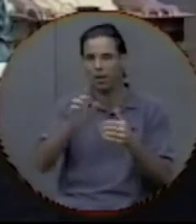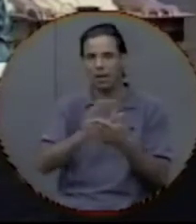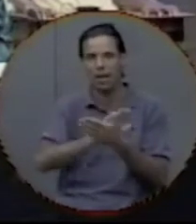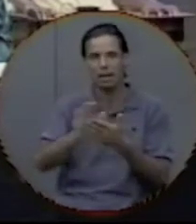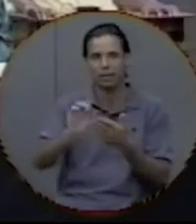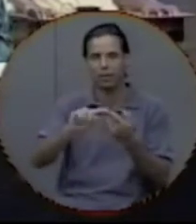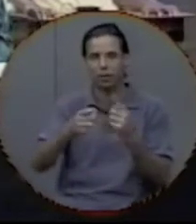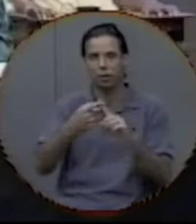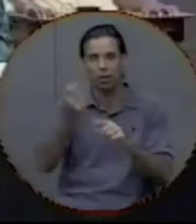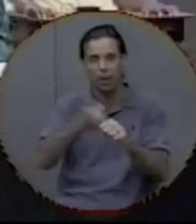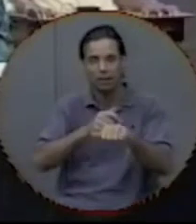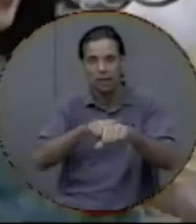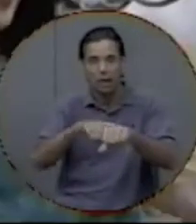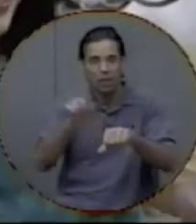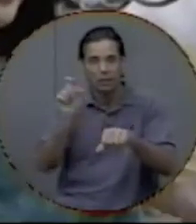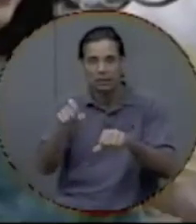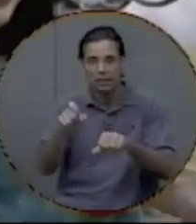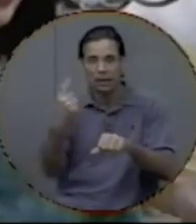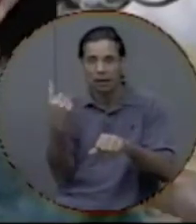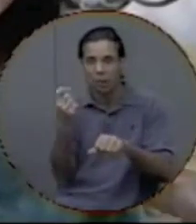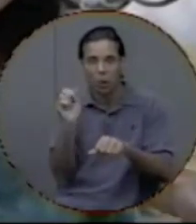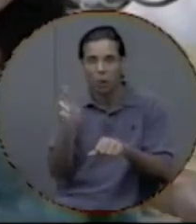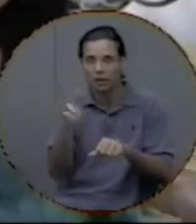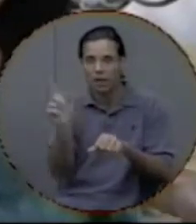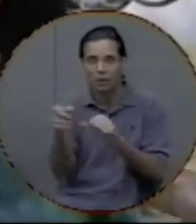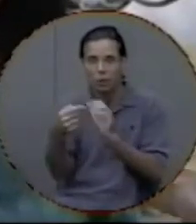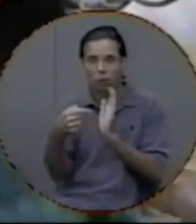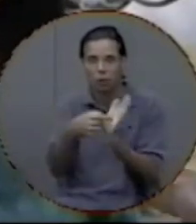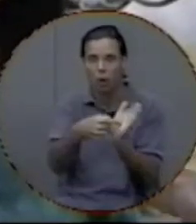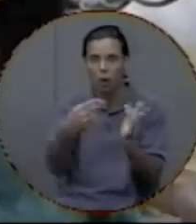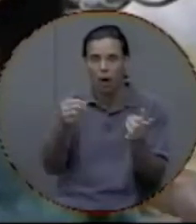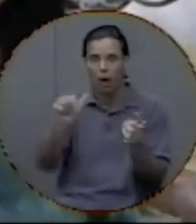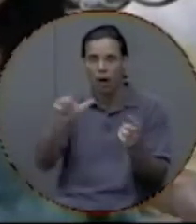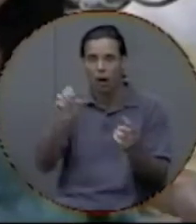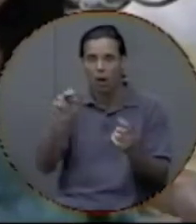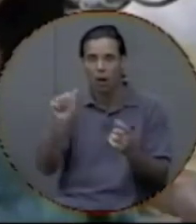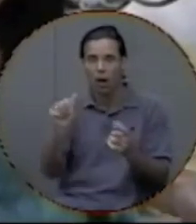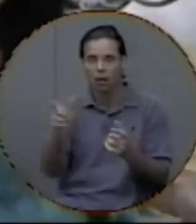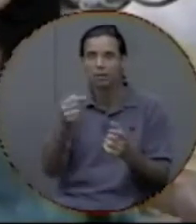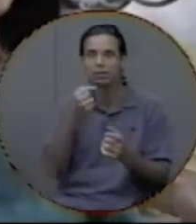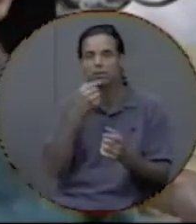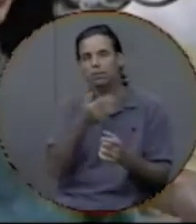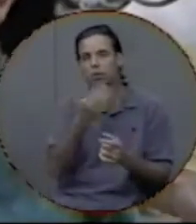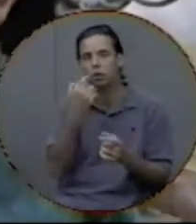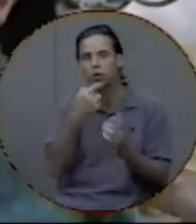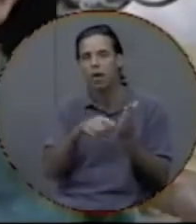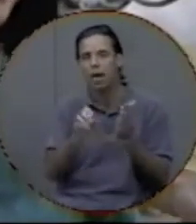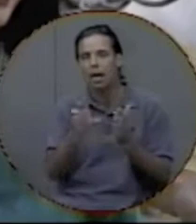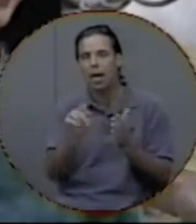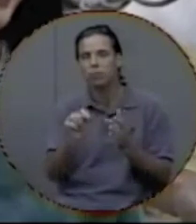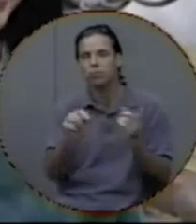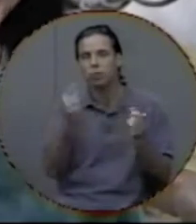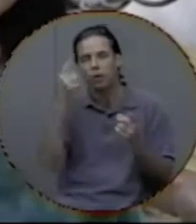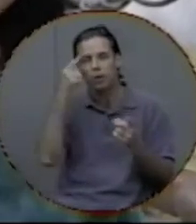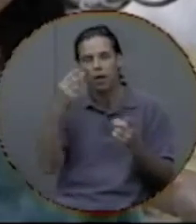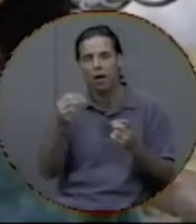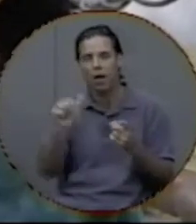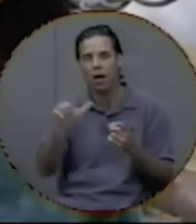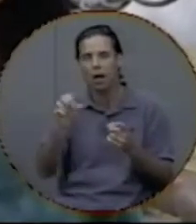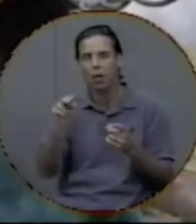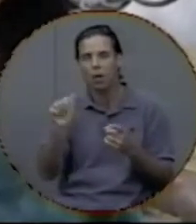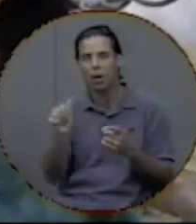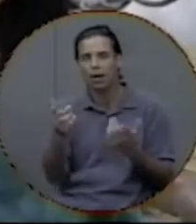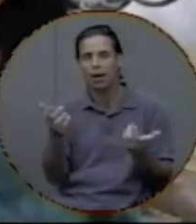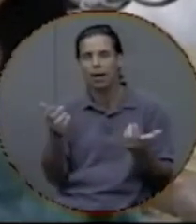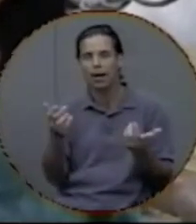friendship. Every time I needed something or had something to show Halona, I said, well, you know, let's check this out. What do you think, Halona? And